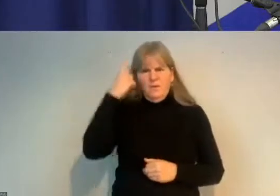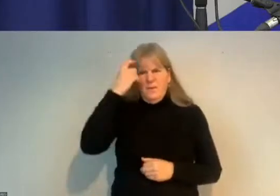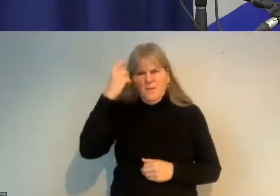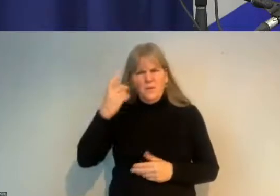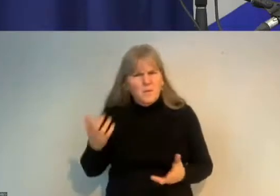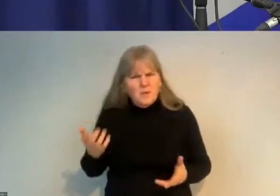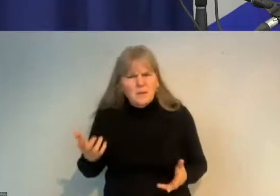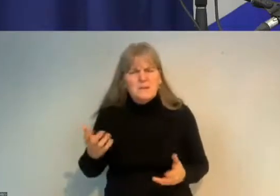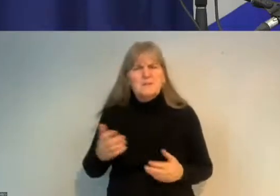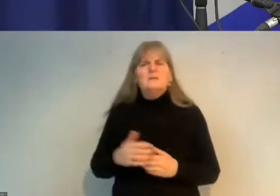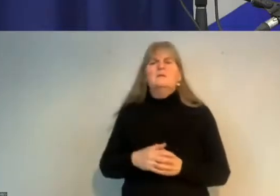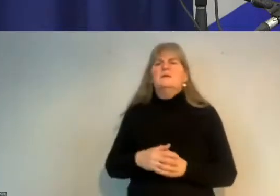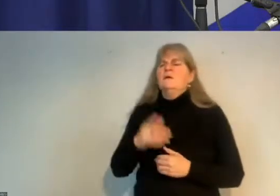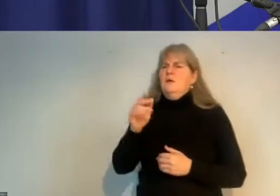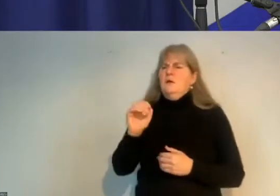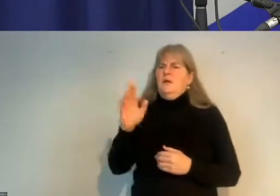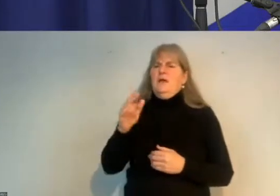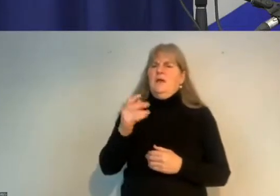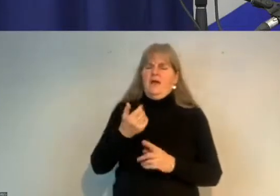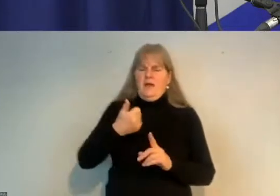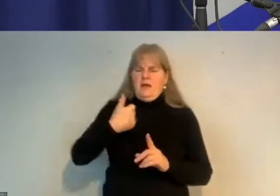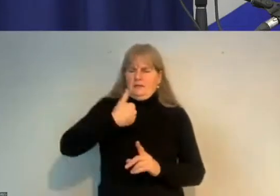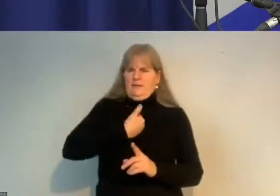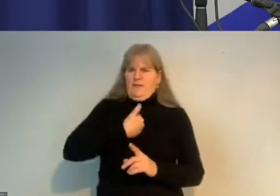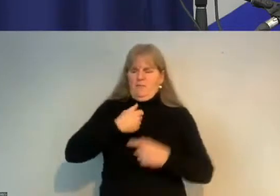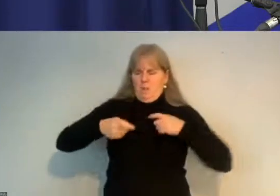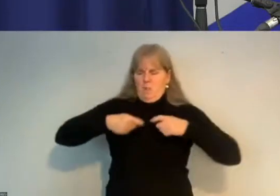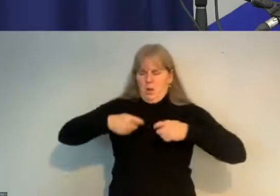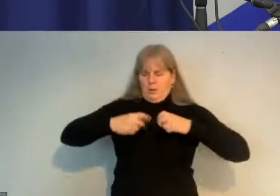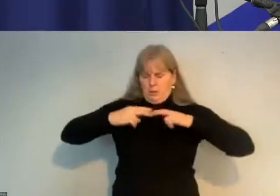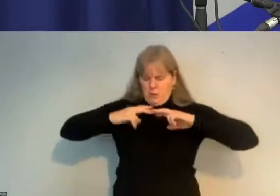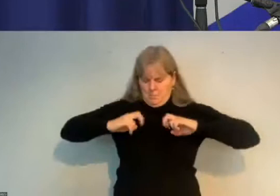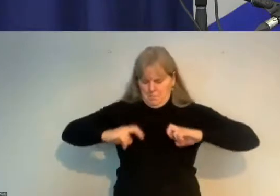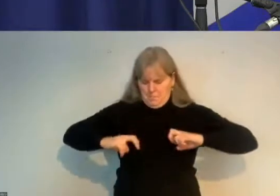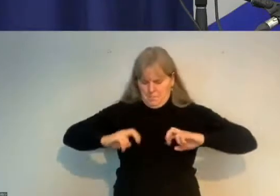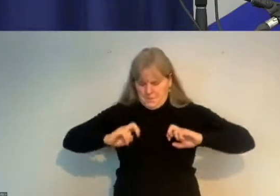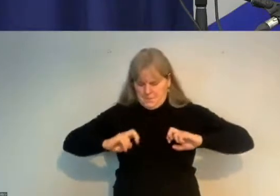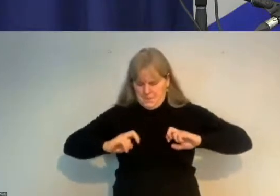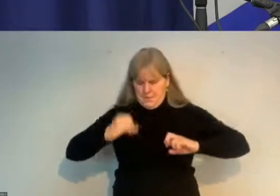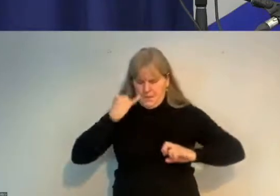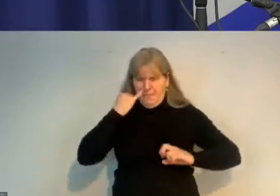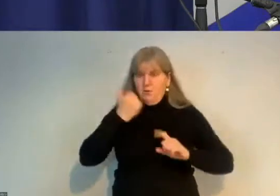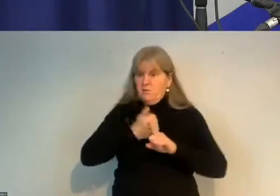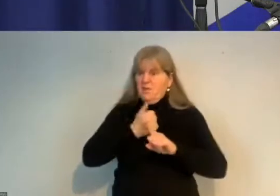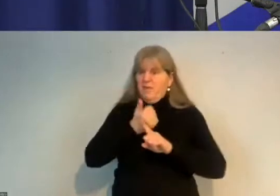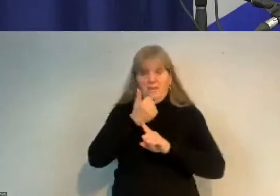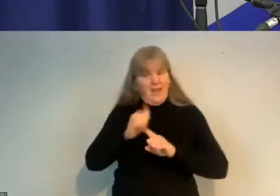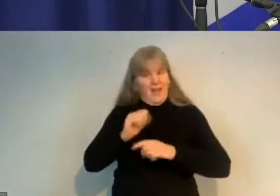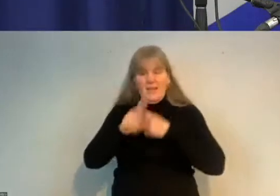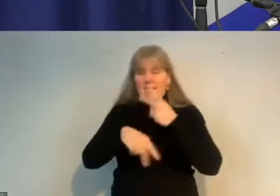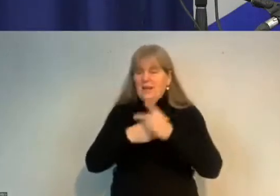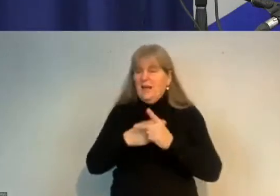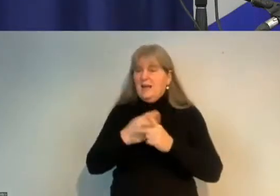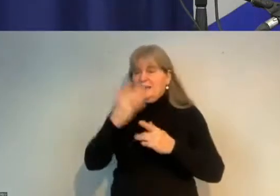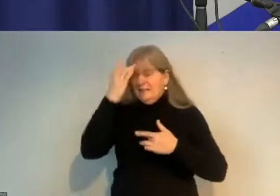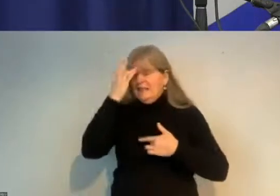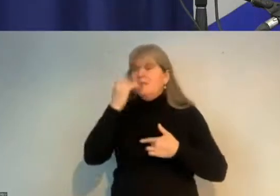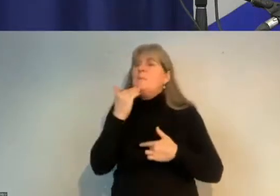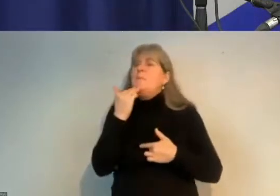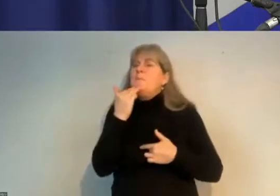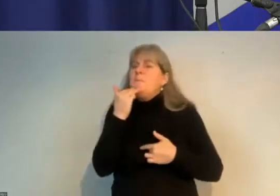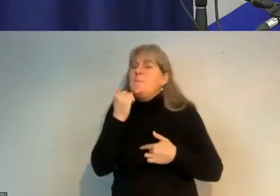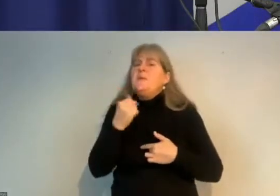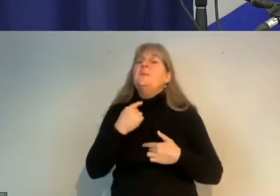what self-monitor means. It means if you have any symptom, even the tiniest sore throat or sniffle,